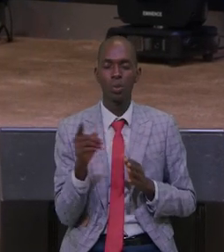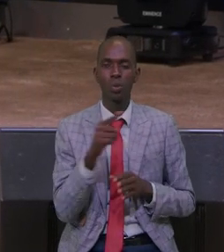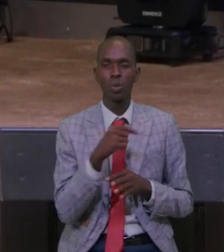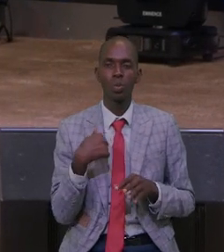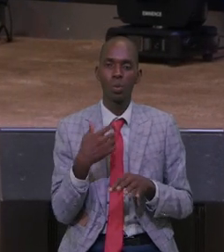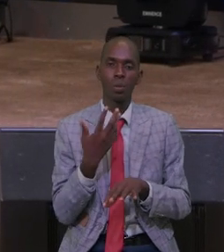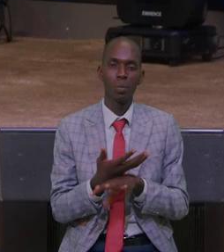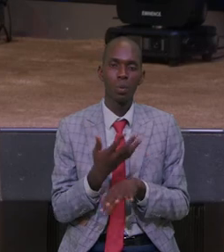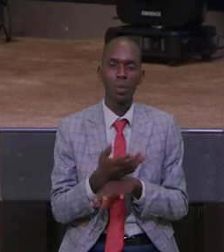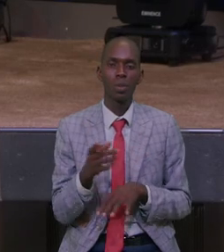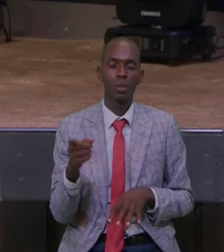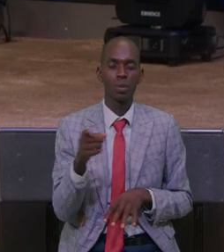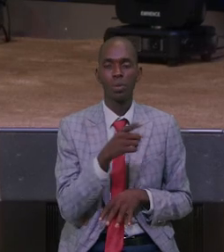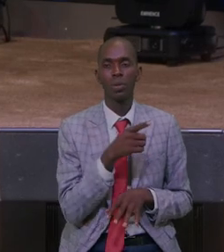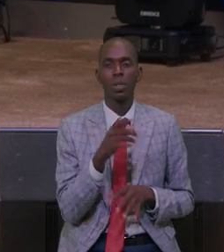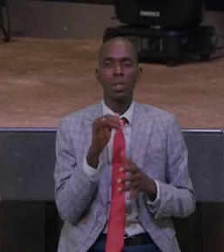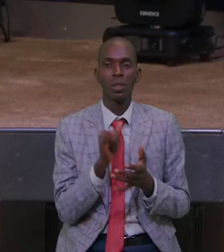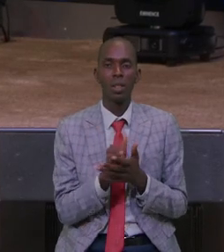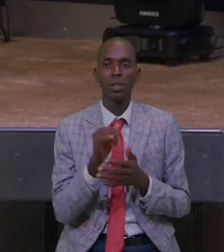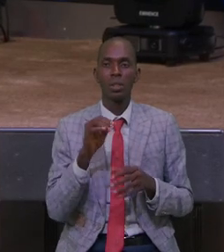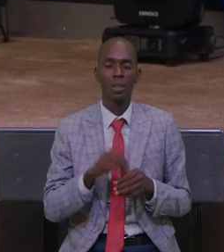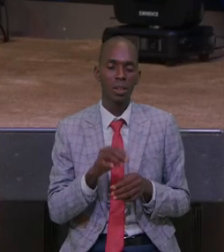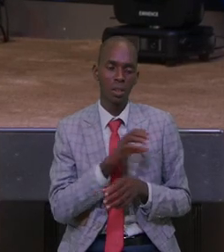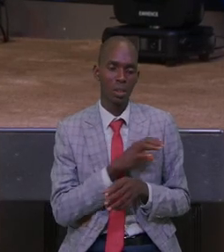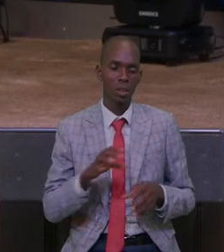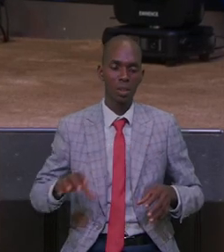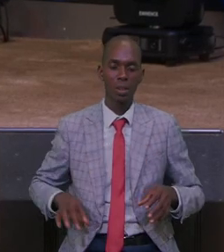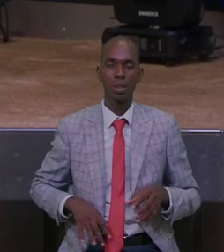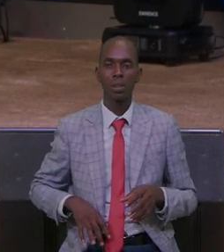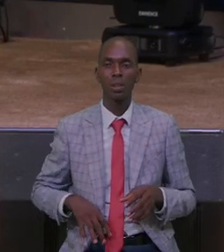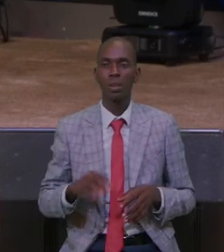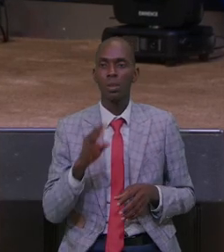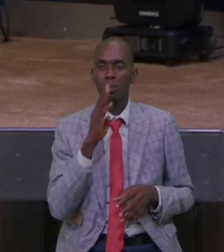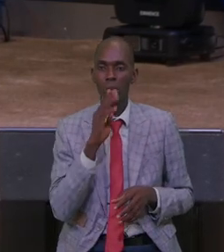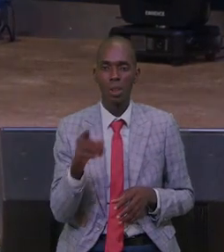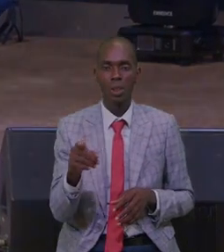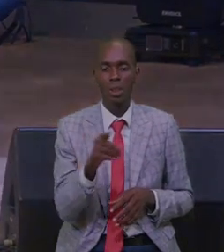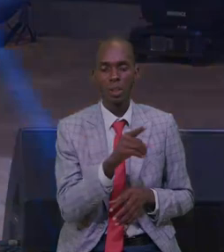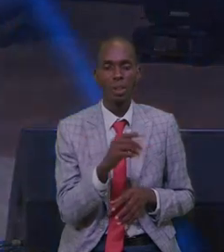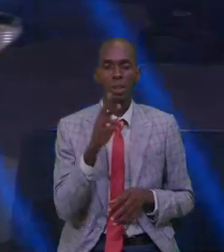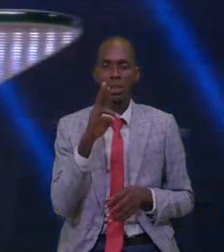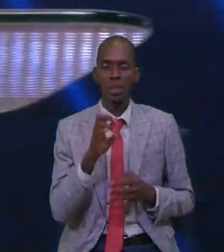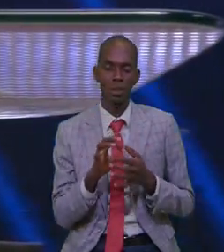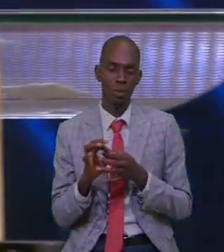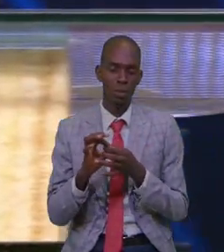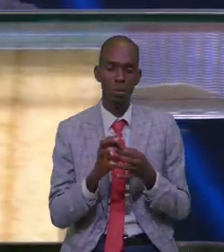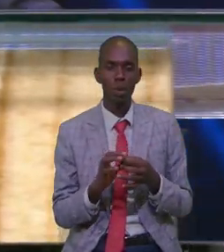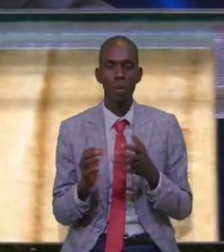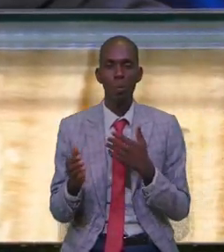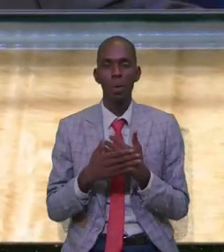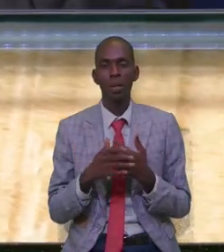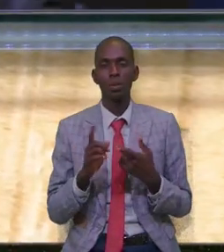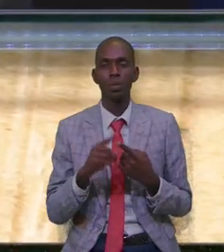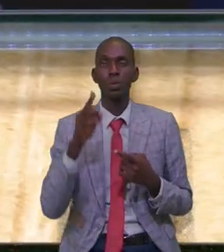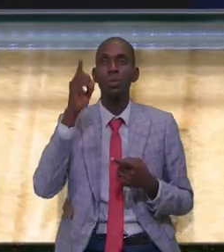we beg of you, in Christ's stead, be ye reconciled unto God. In 2